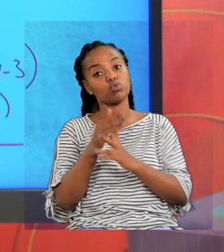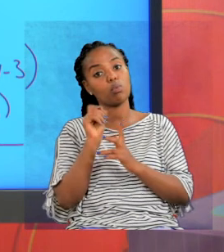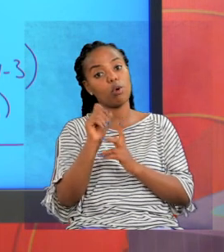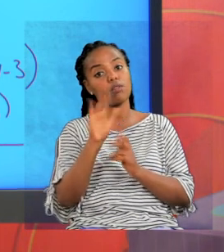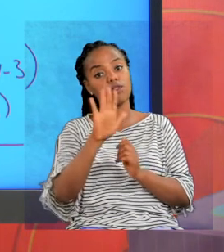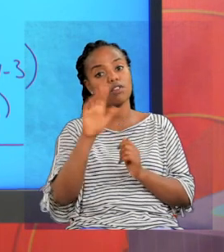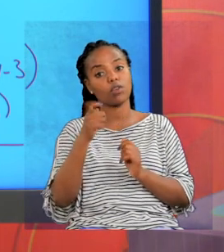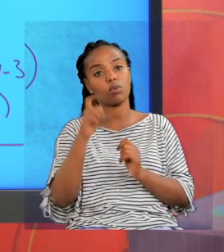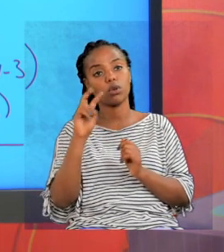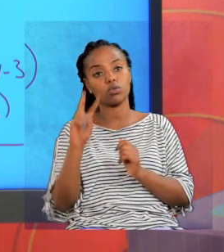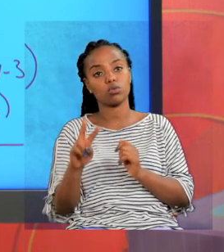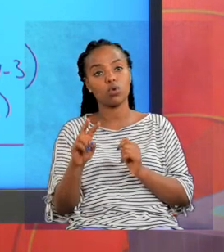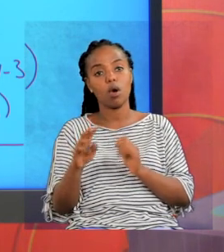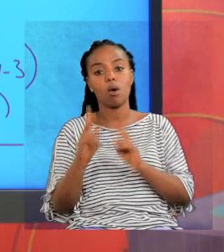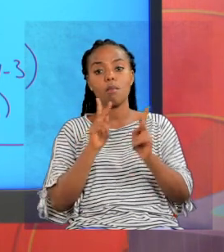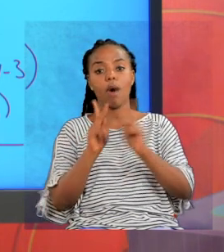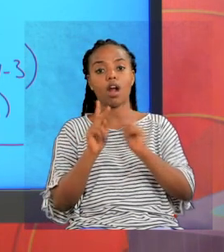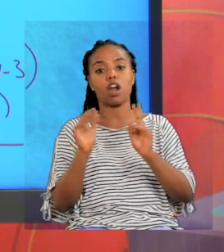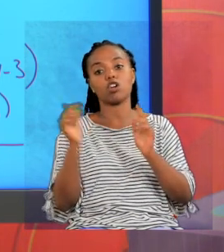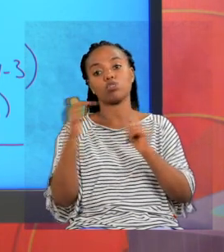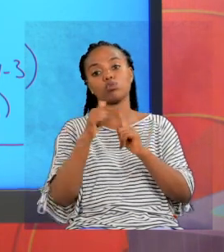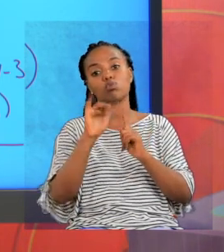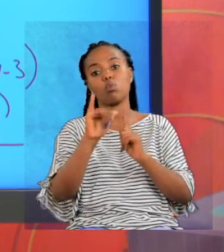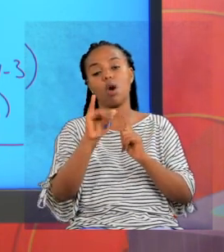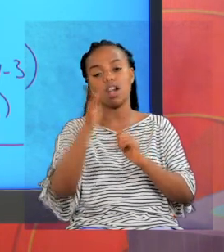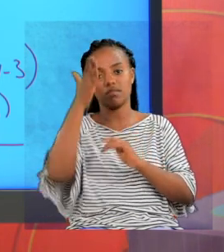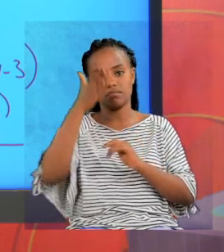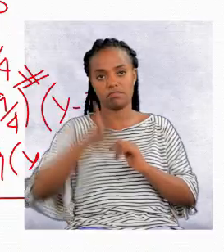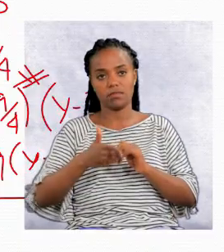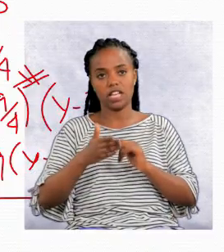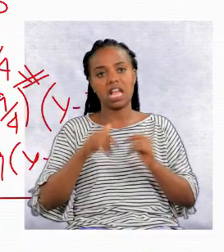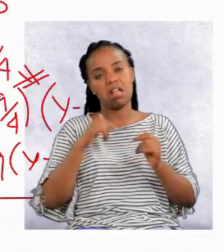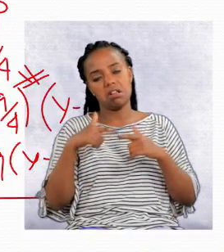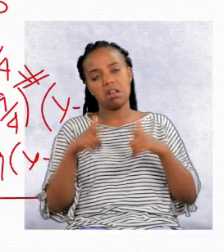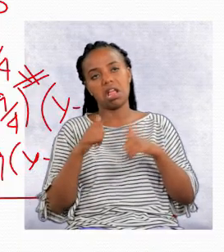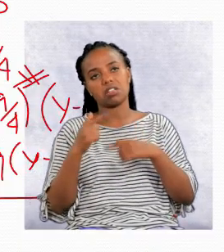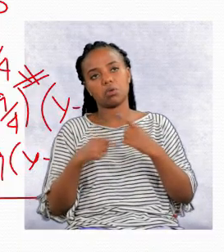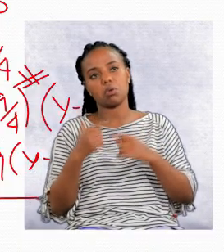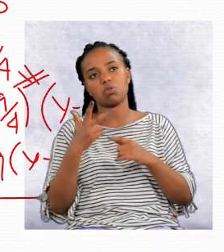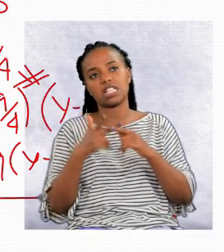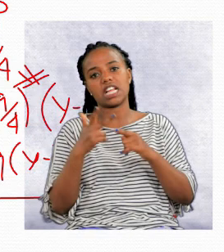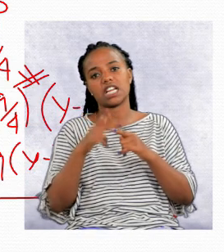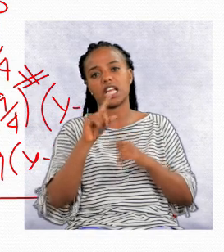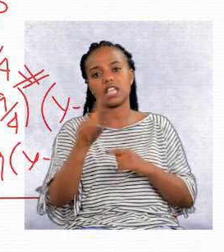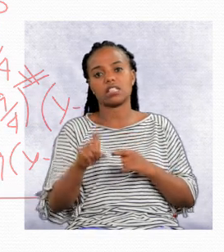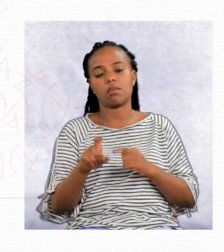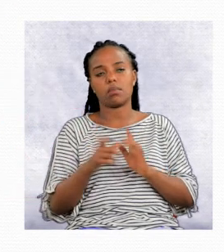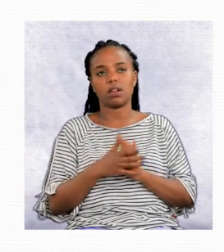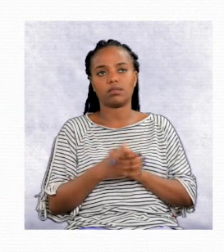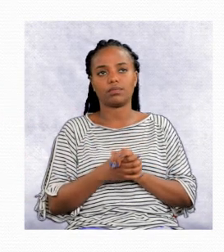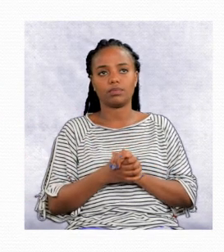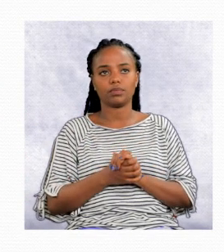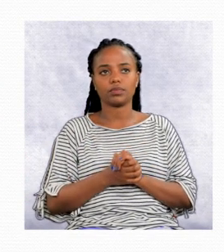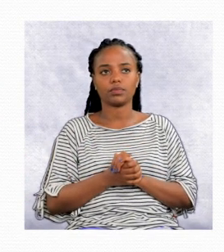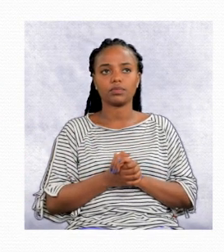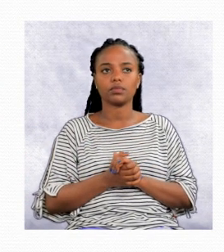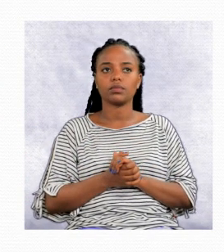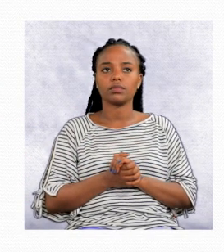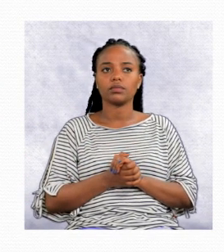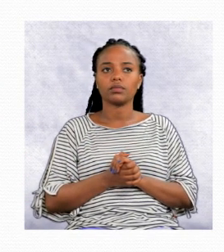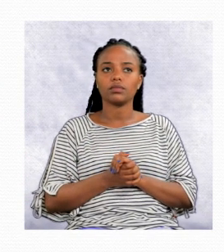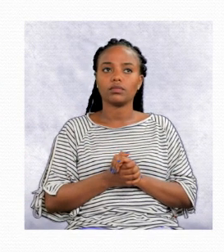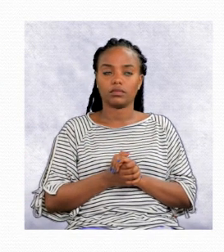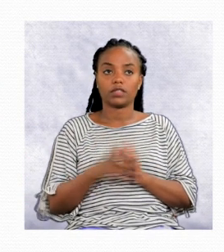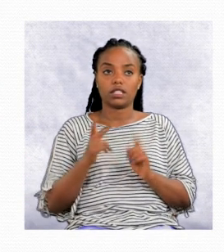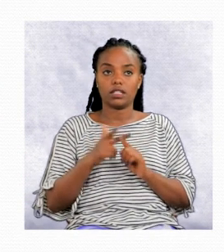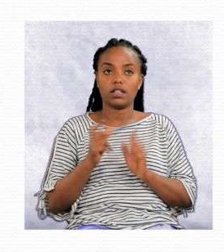5 comma 2 in this axis parallel to y axis. Now let's proceed to the third example. Okay,